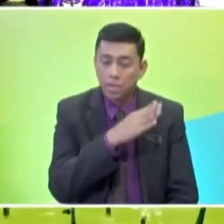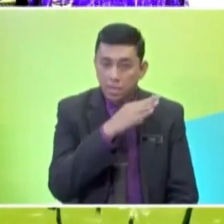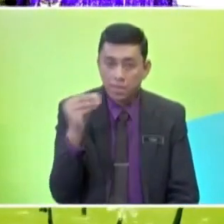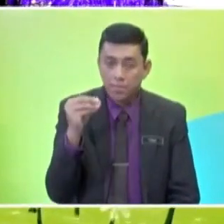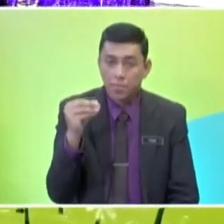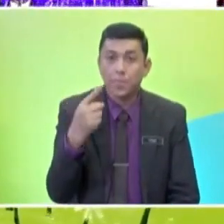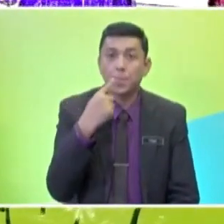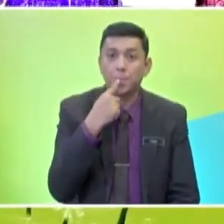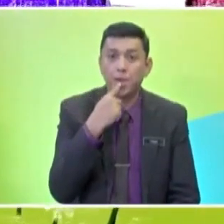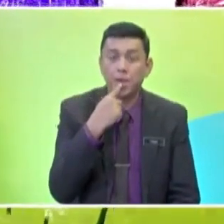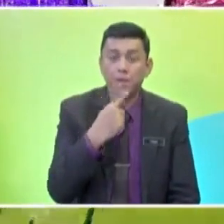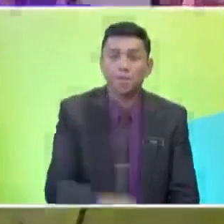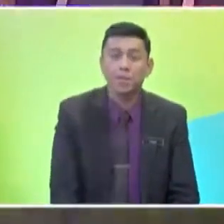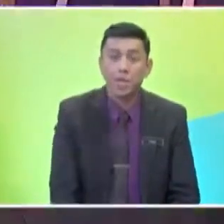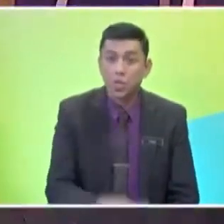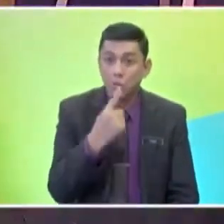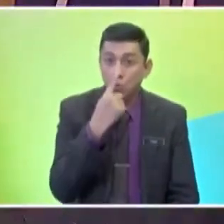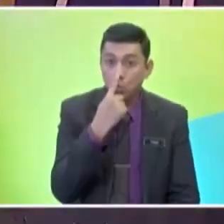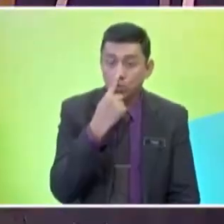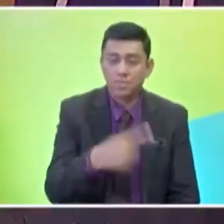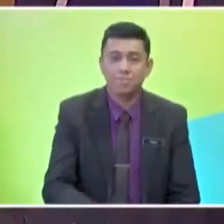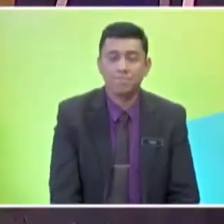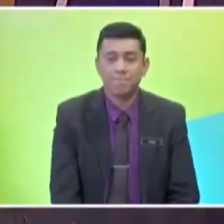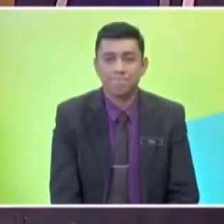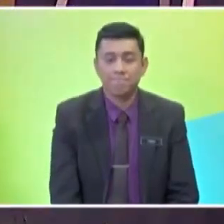mouth. Mouth and also the nose. Okay. Mm-hmm. So